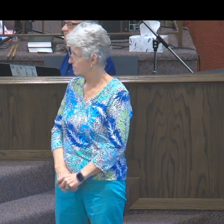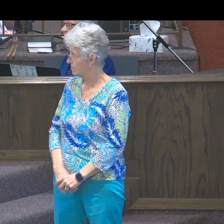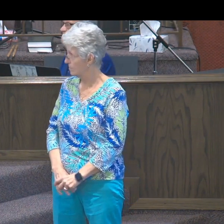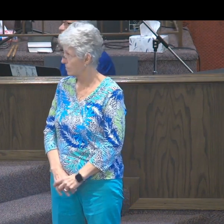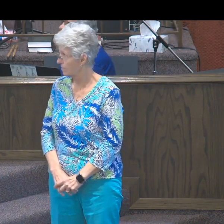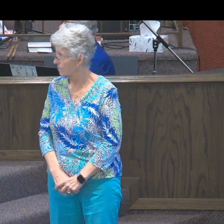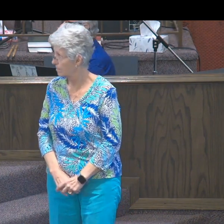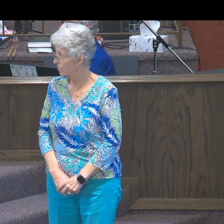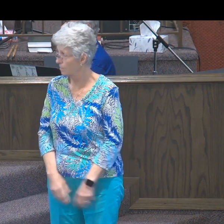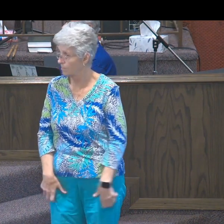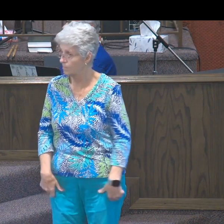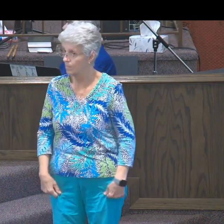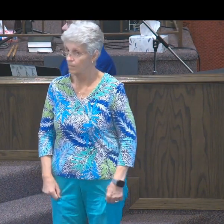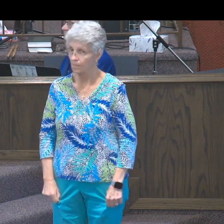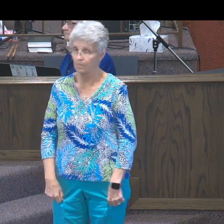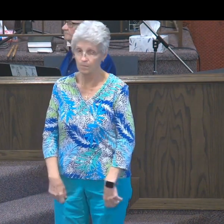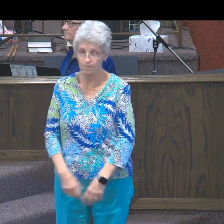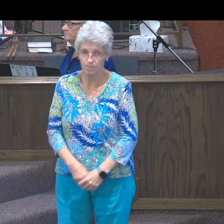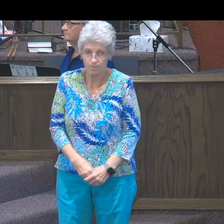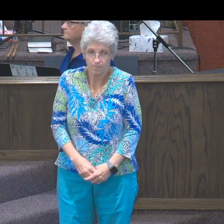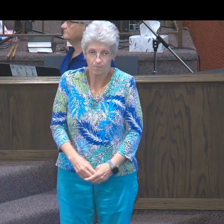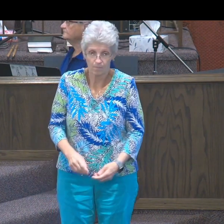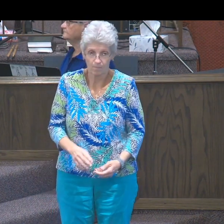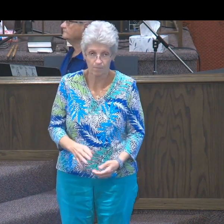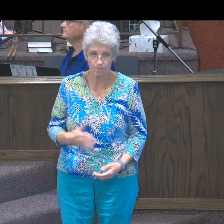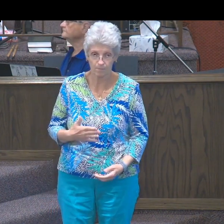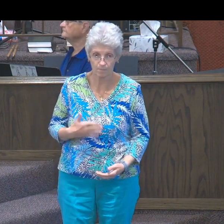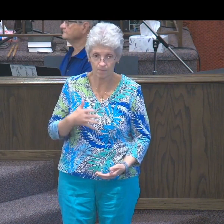This will be our exit song this morning.